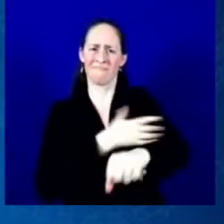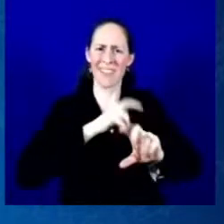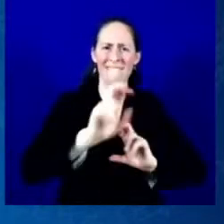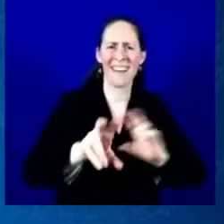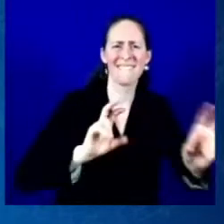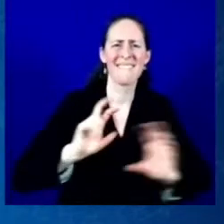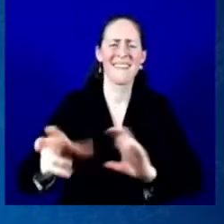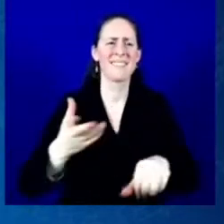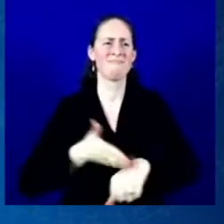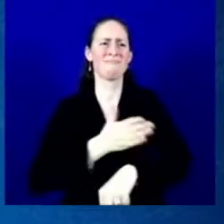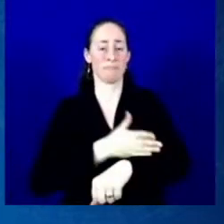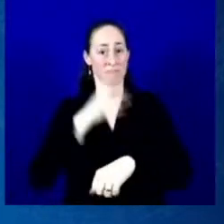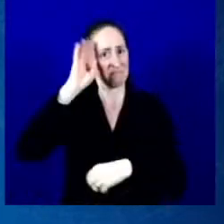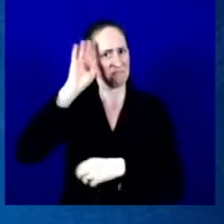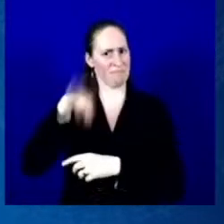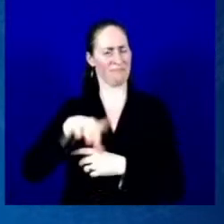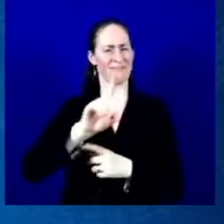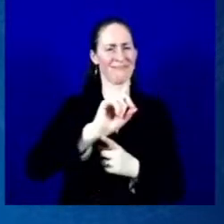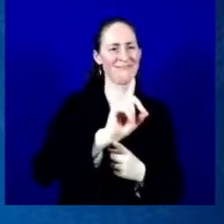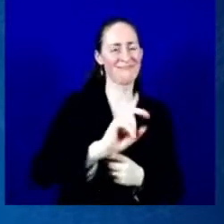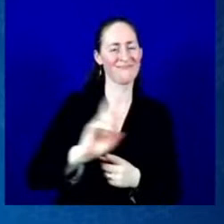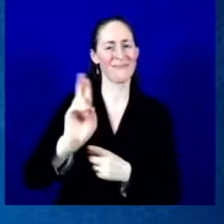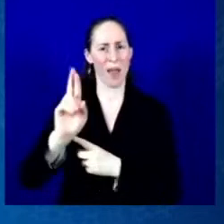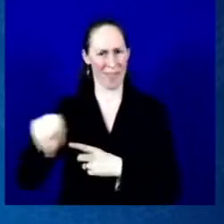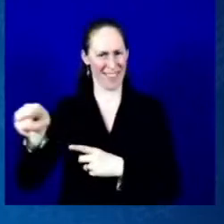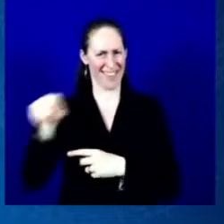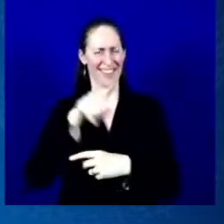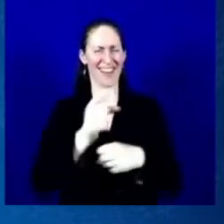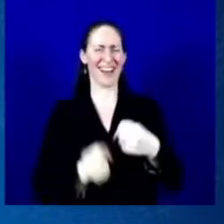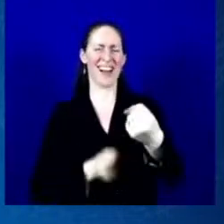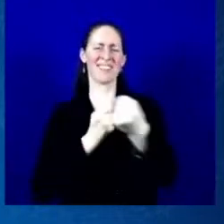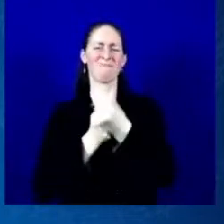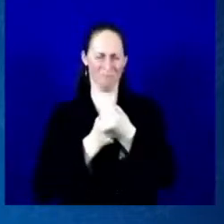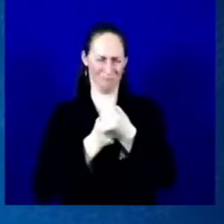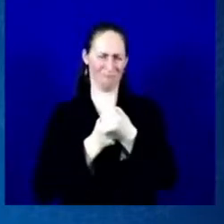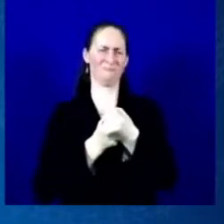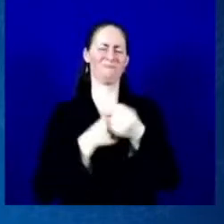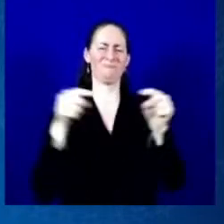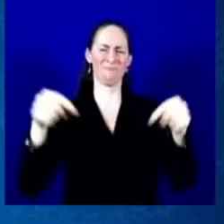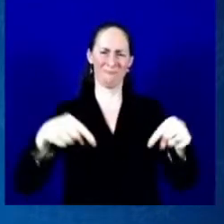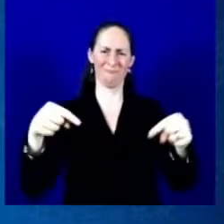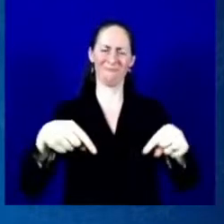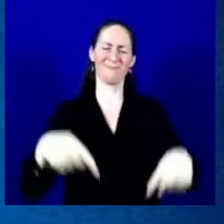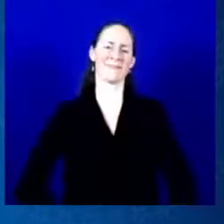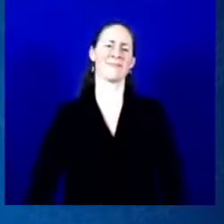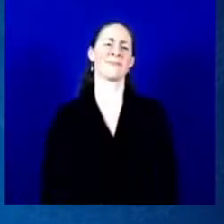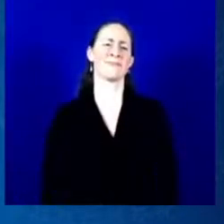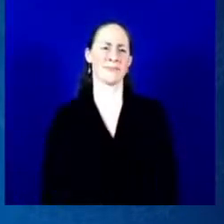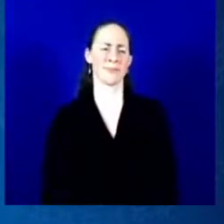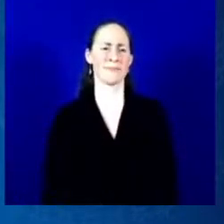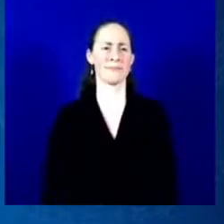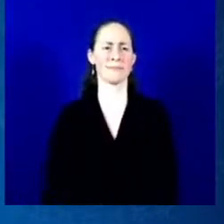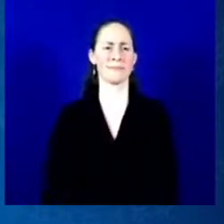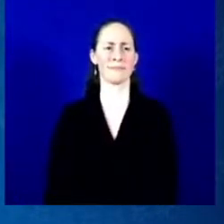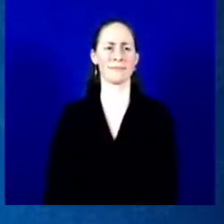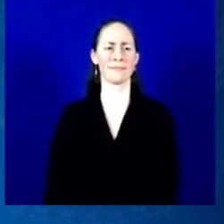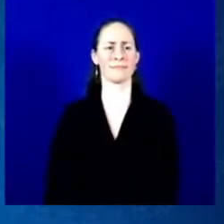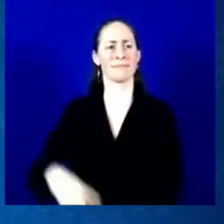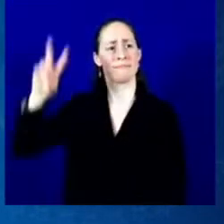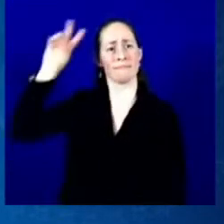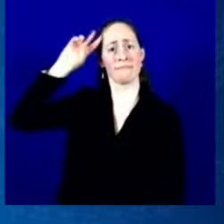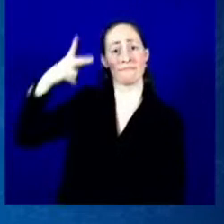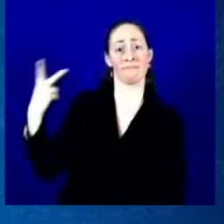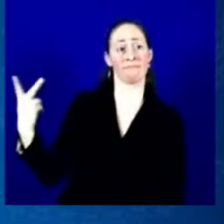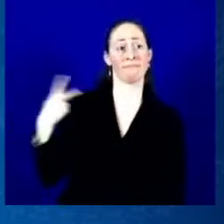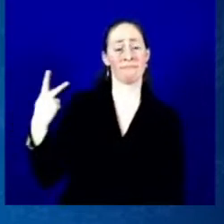President Harris and I met regularly in the Oval Office with Democrats and Republicans and discussed the jobs plan. And I applaud a group of